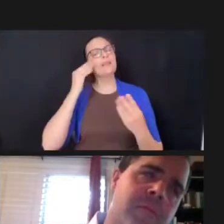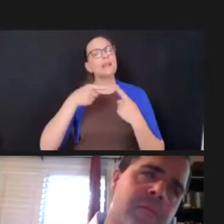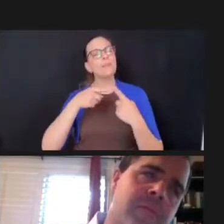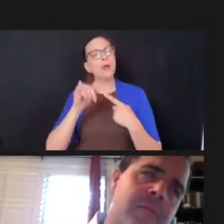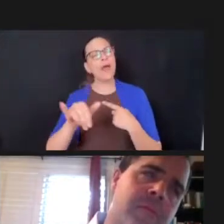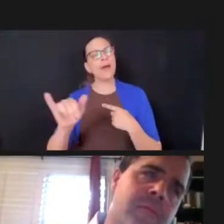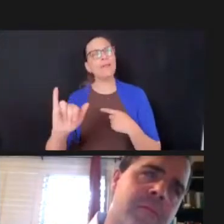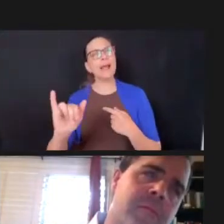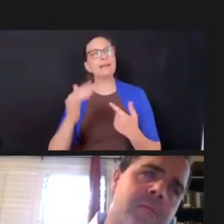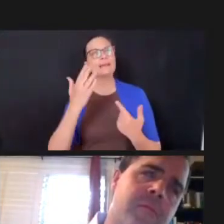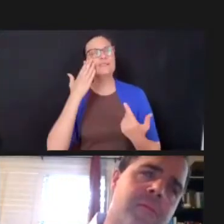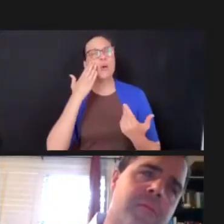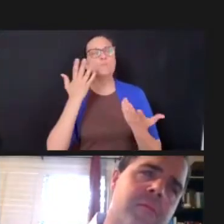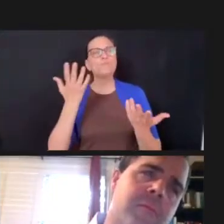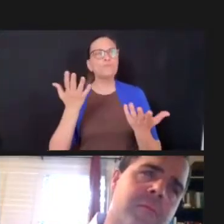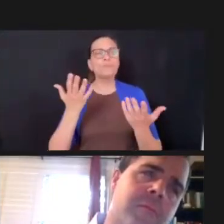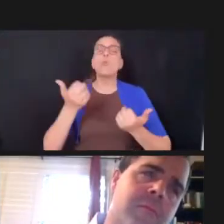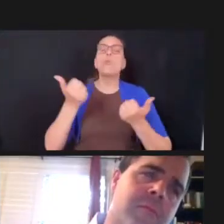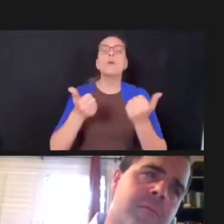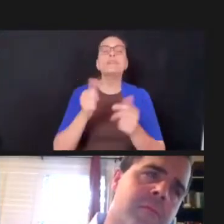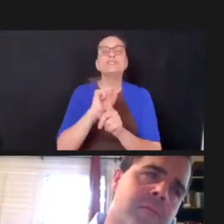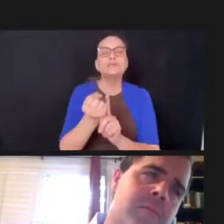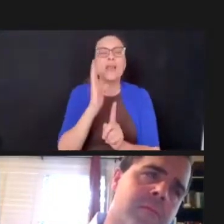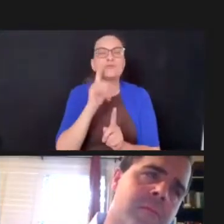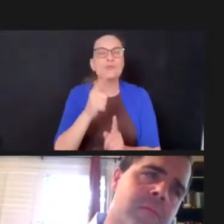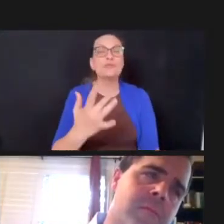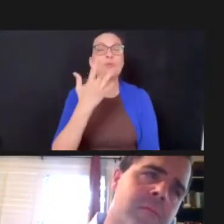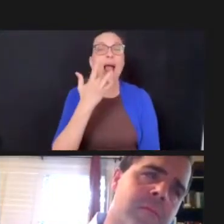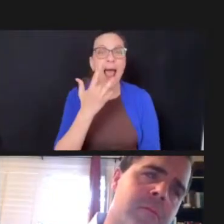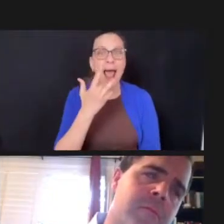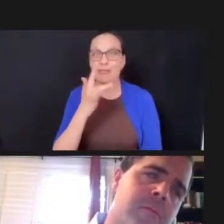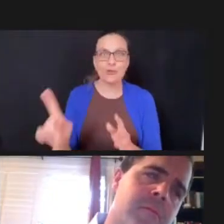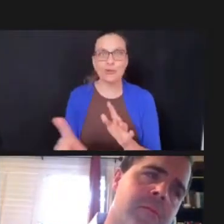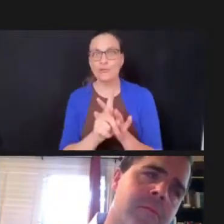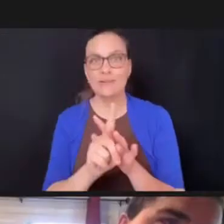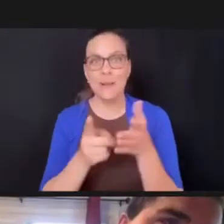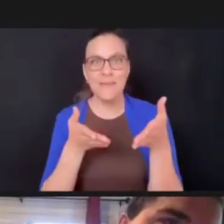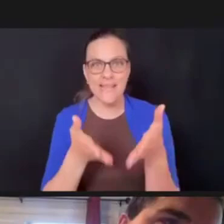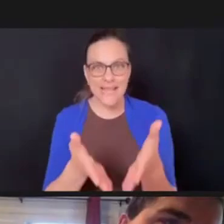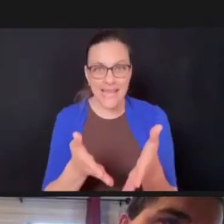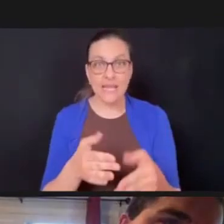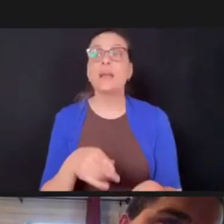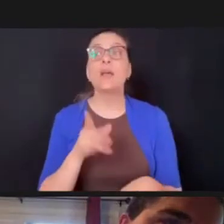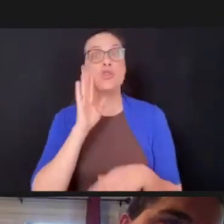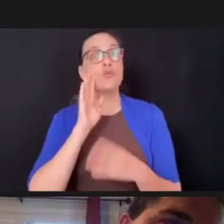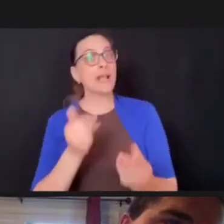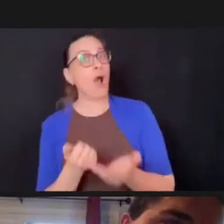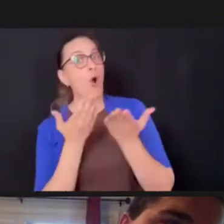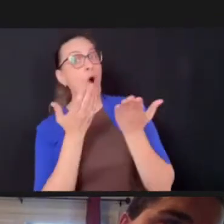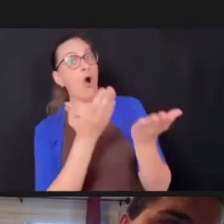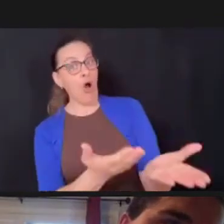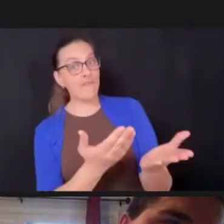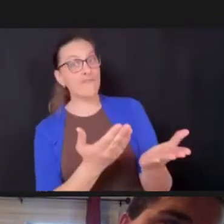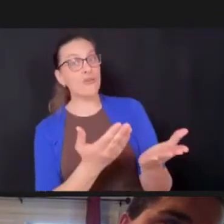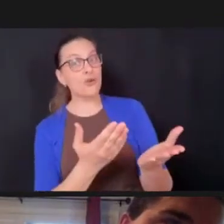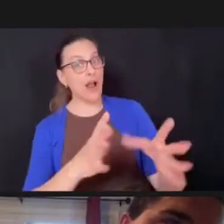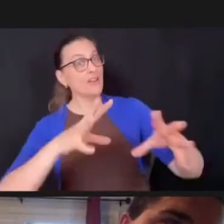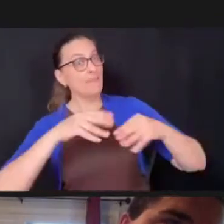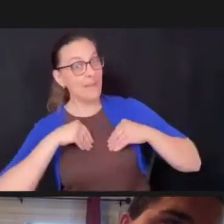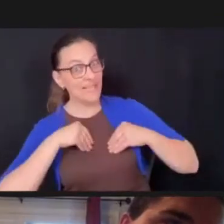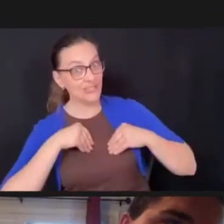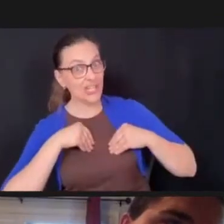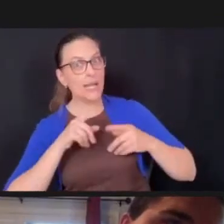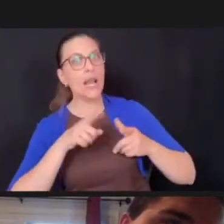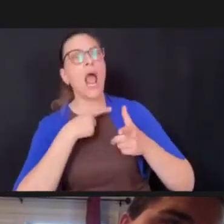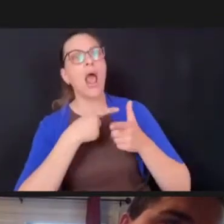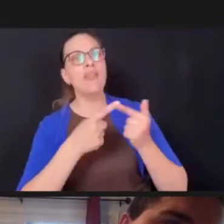which situation would you rather be in, where you get an offer of admission and it turns out that they're not really going to be supportive